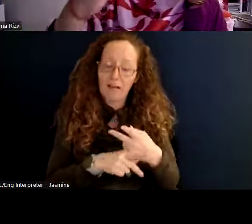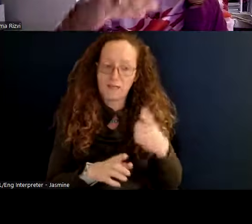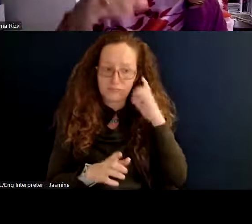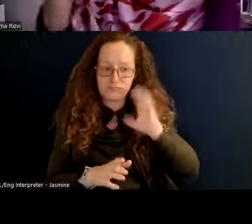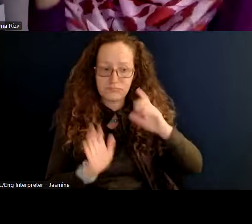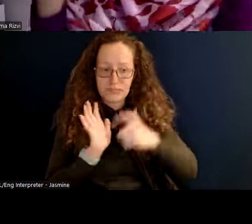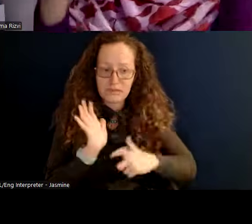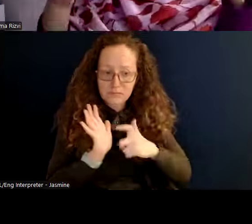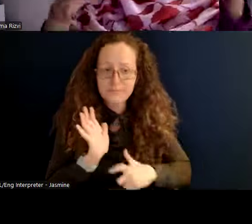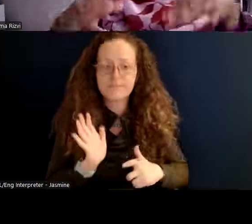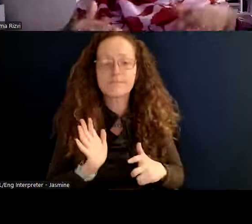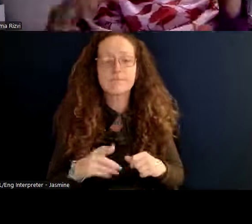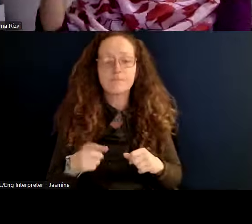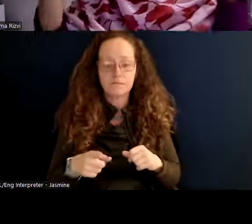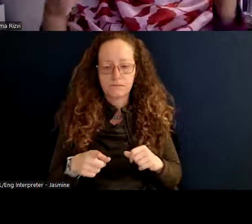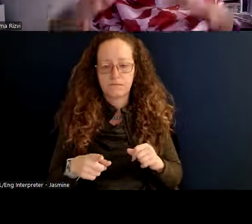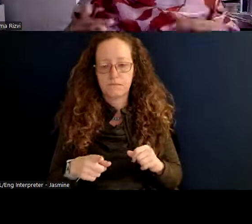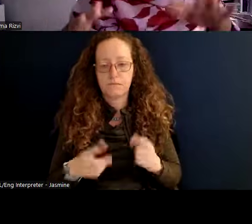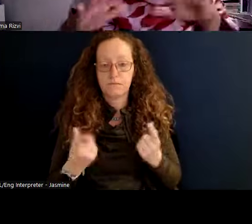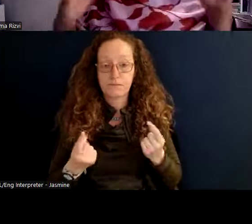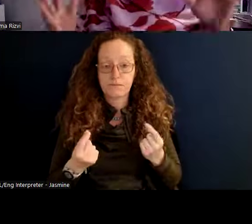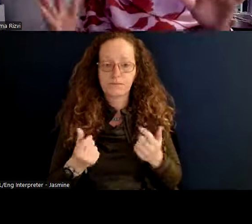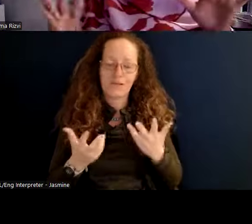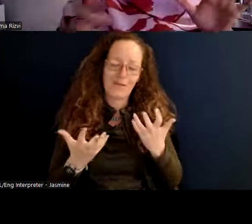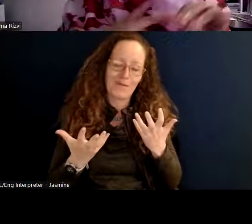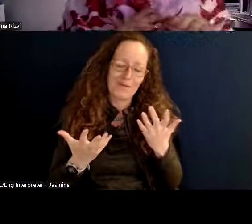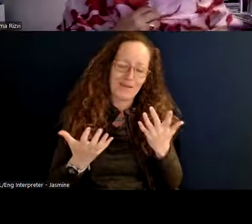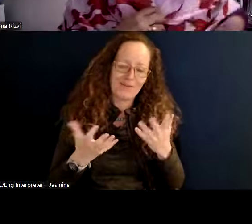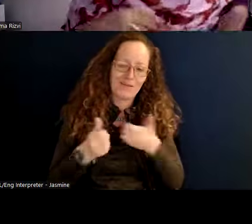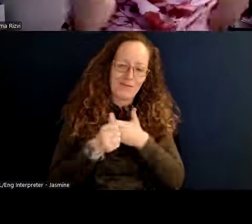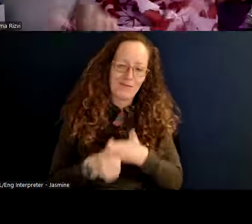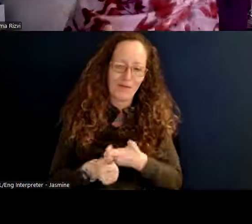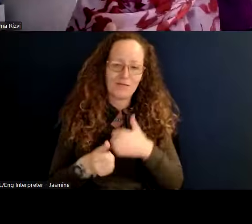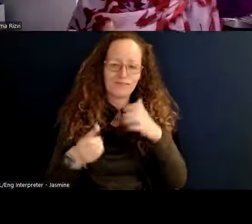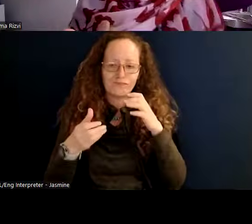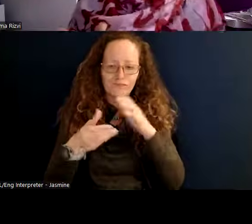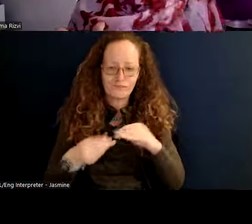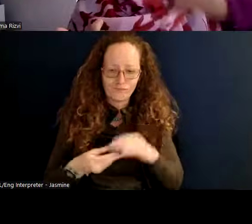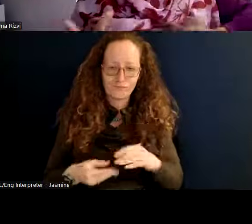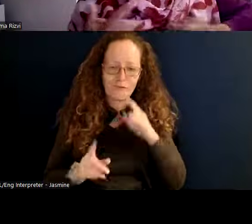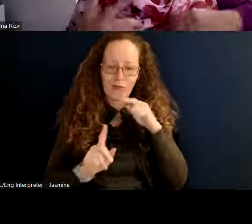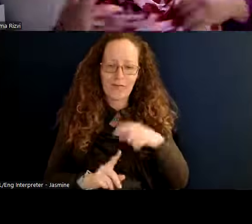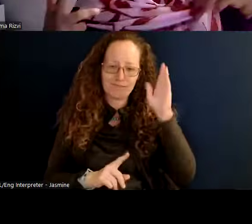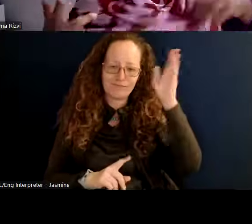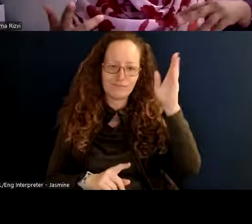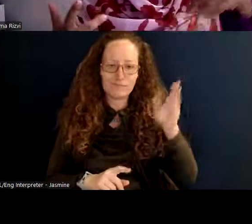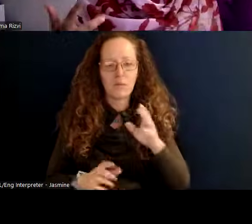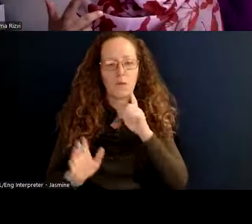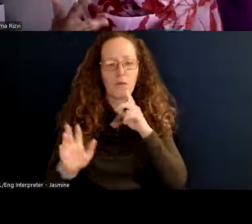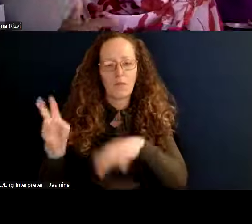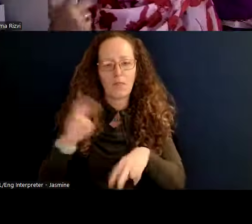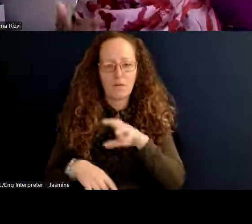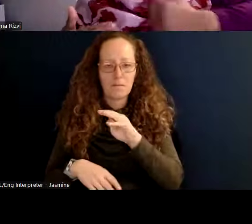here is just so that we can kind of follow along the narrative of this talk particularly. We'll be looking at materiality of care. I'm going to be looking at care in